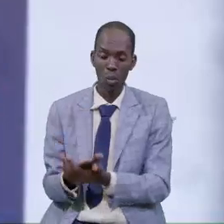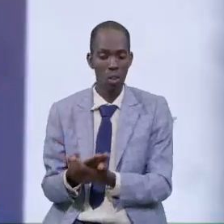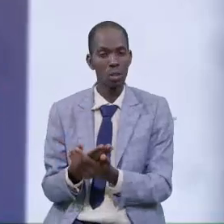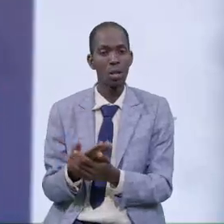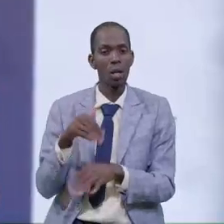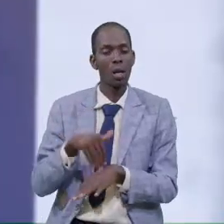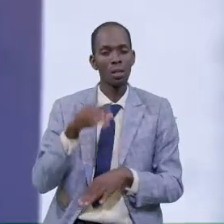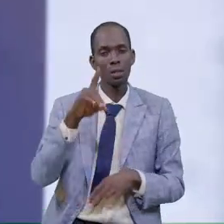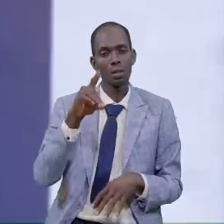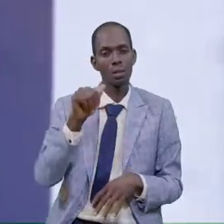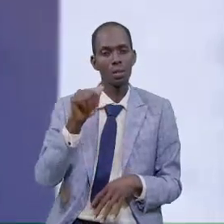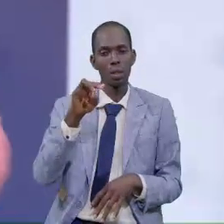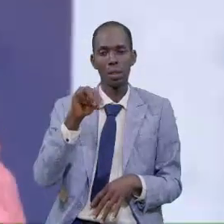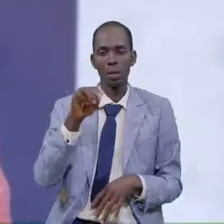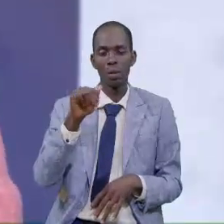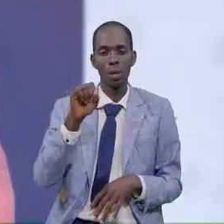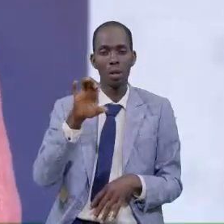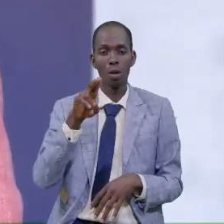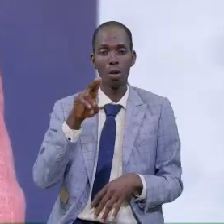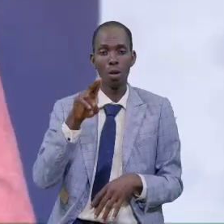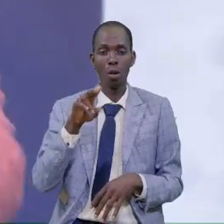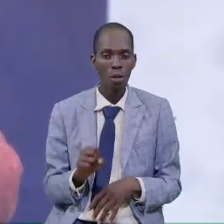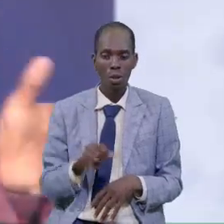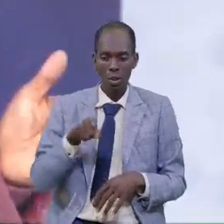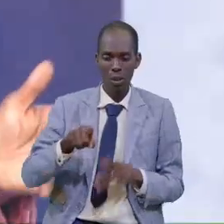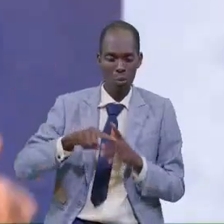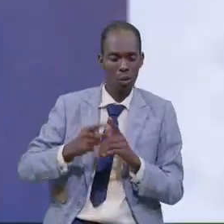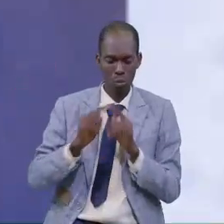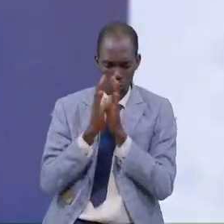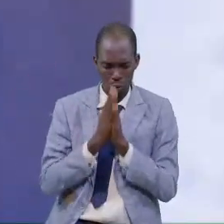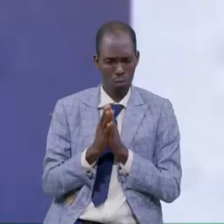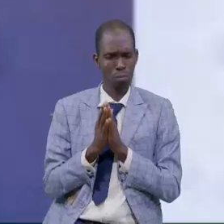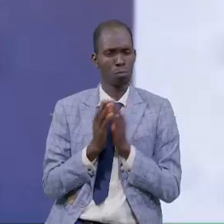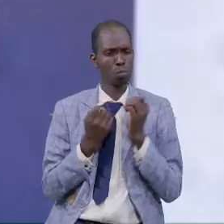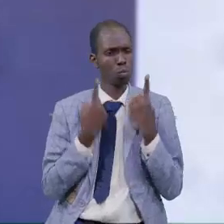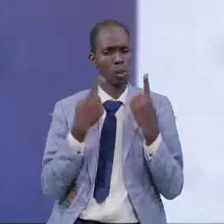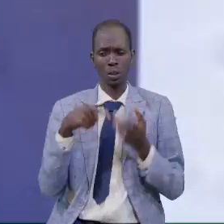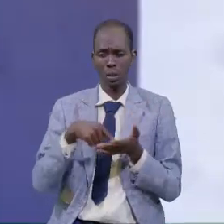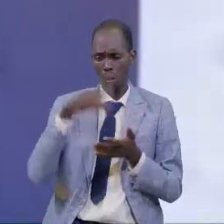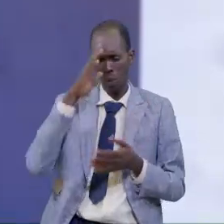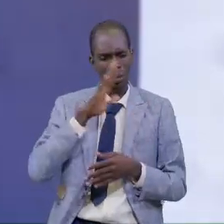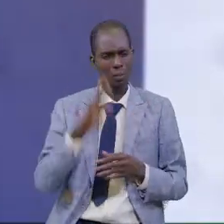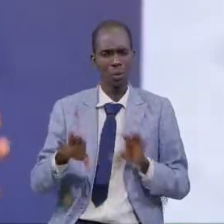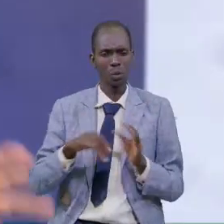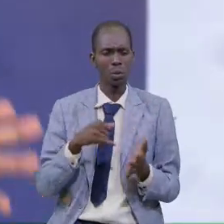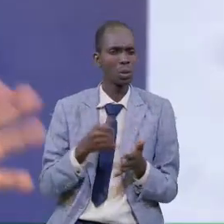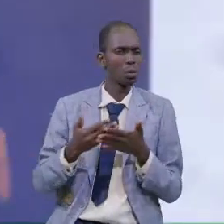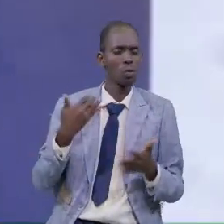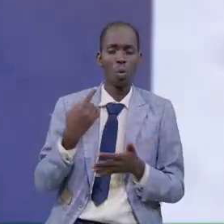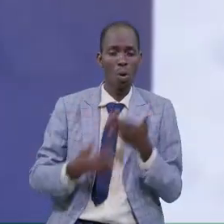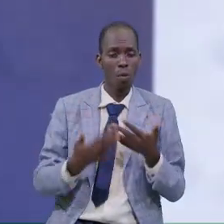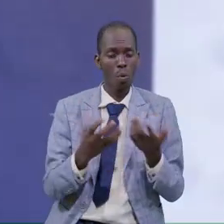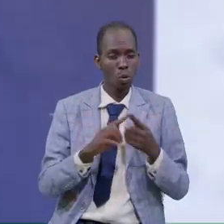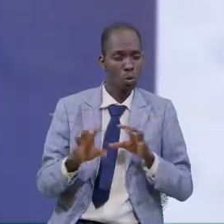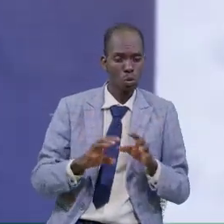whatever he wanted to do, he just jumped ahead and did it. But now he was praying. He followed up on the question, Lord, what